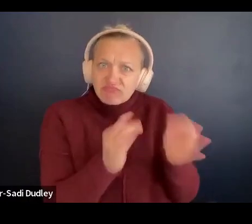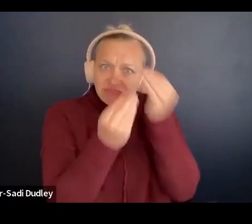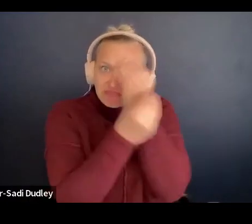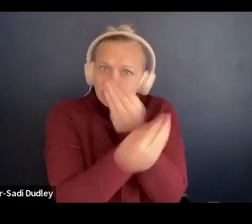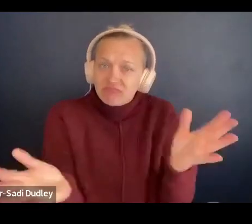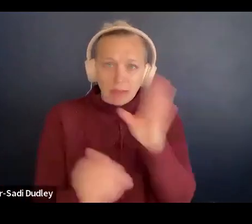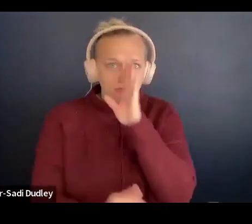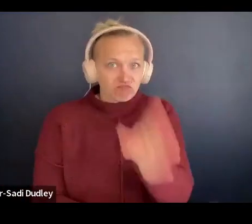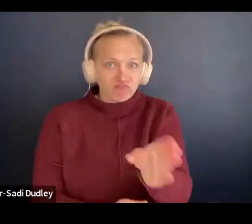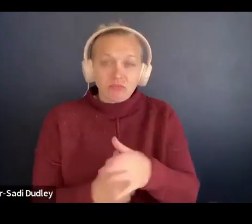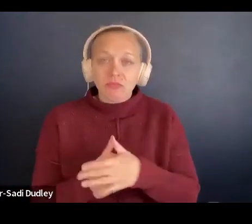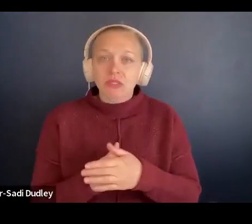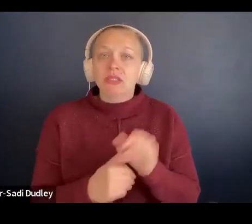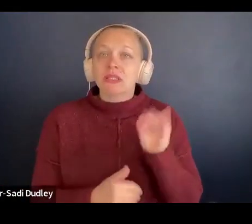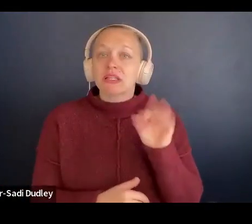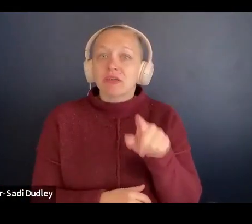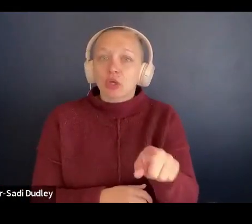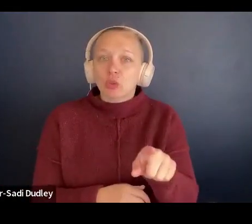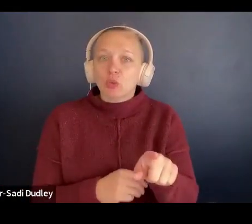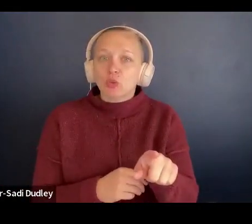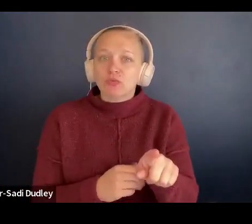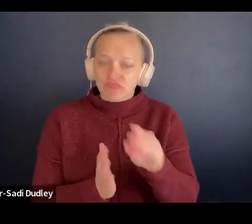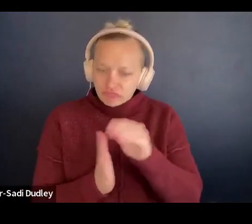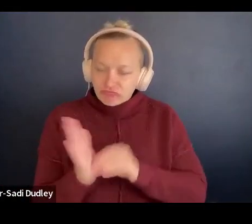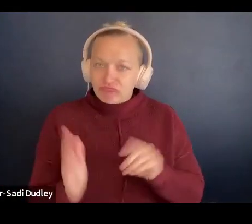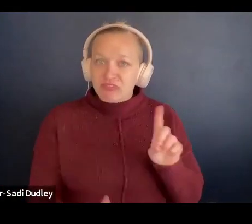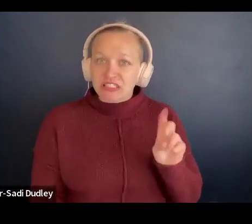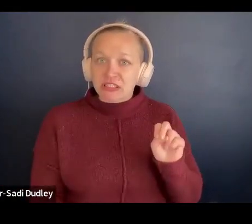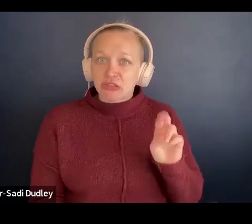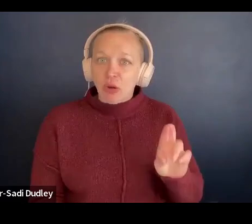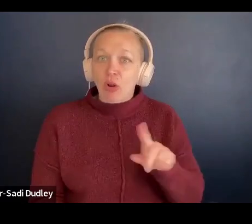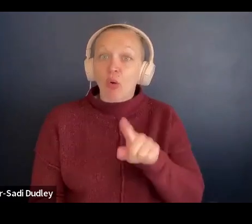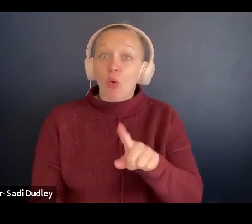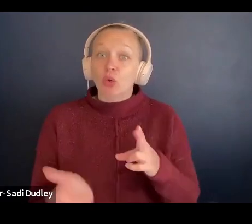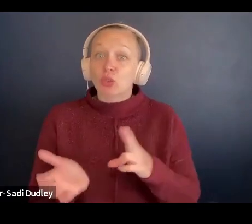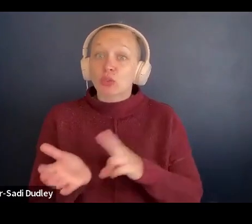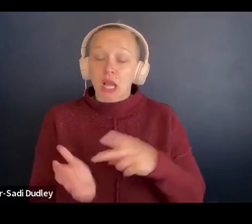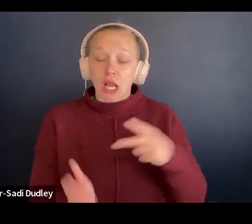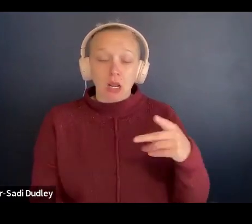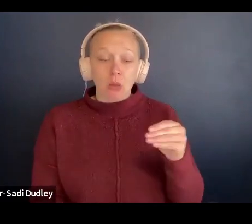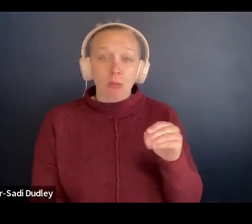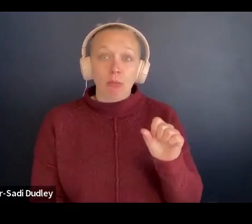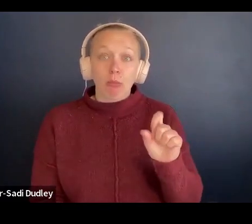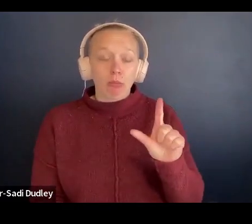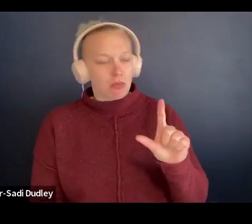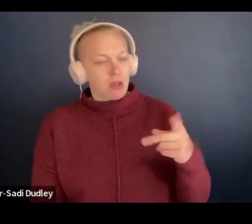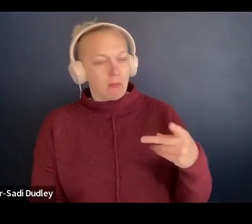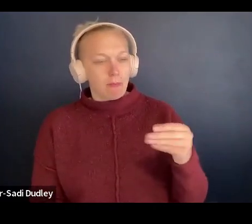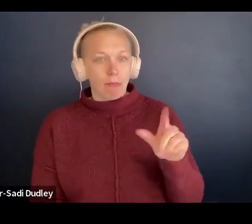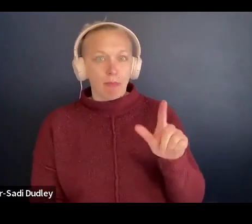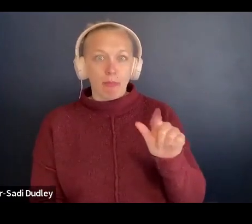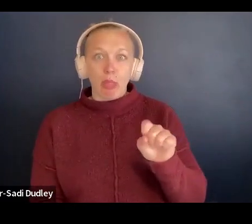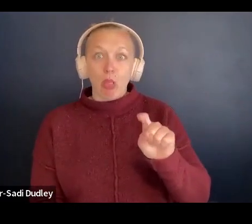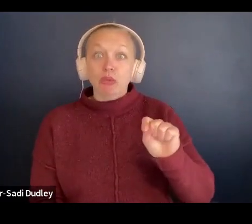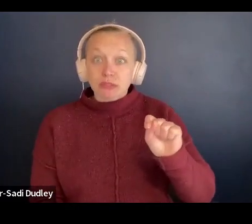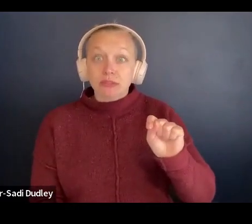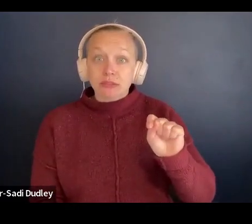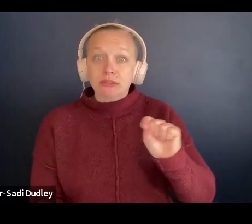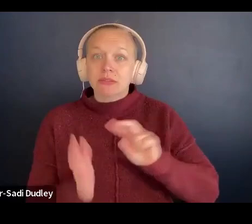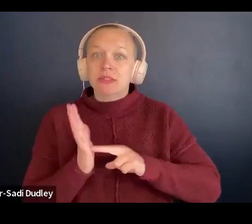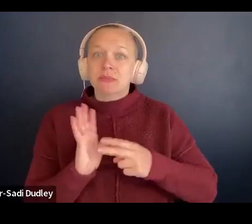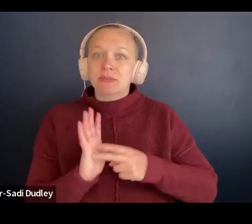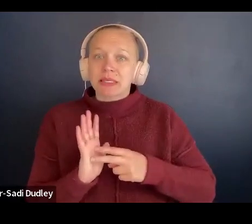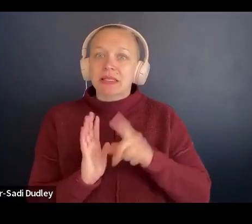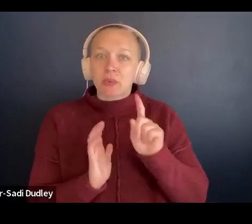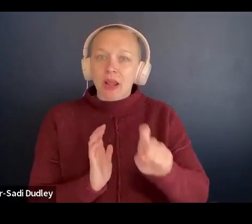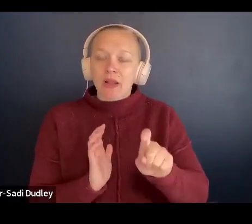directive or you sign a post signifying your wishes for comfort-focused care, caregivers need to be prepared